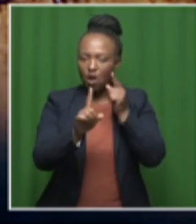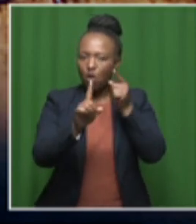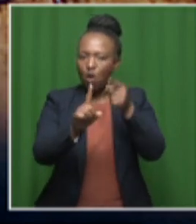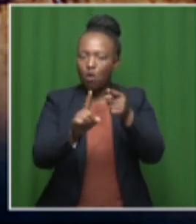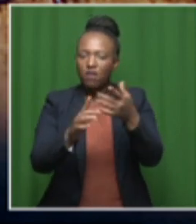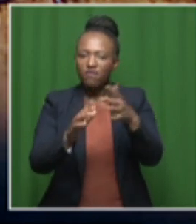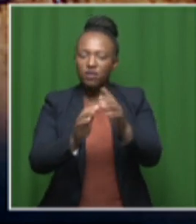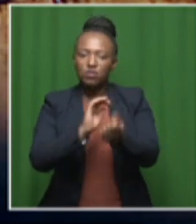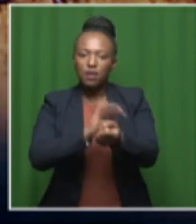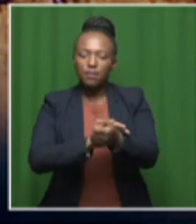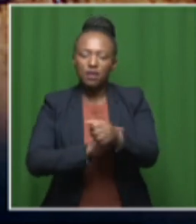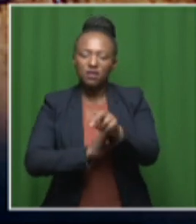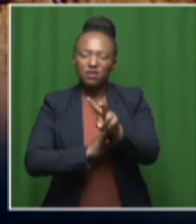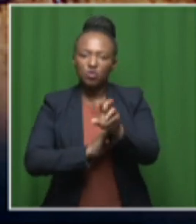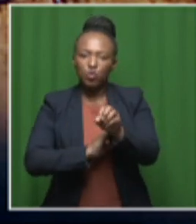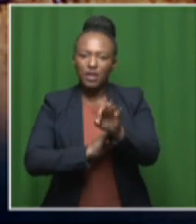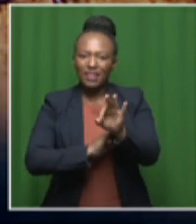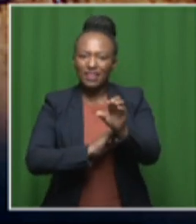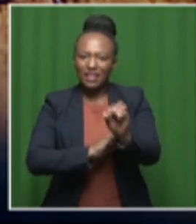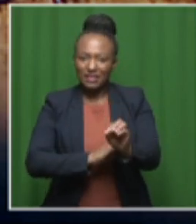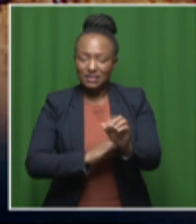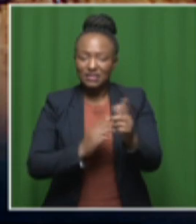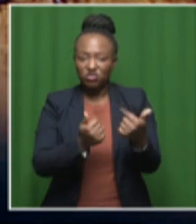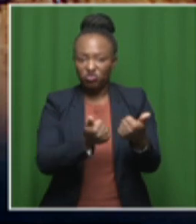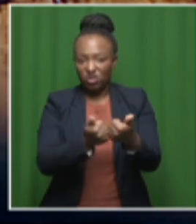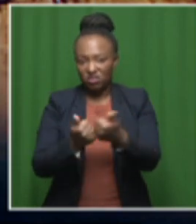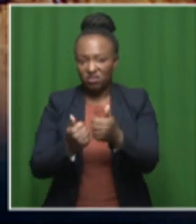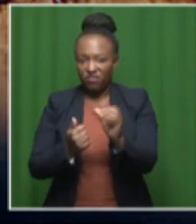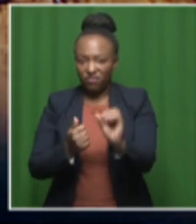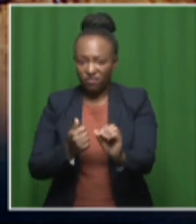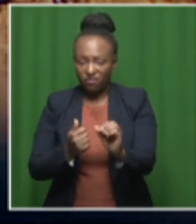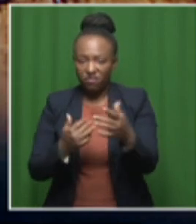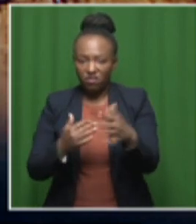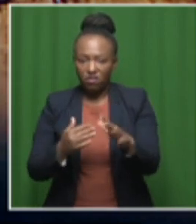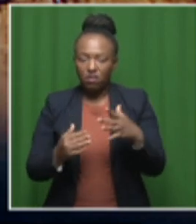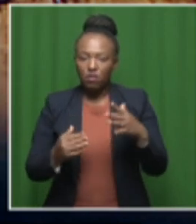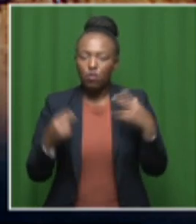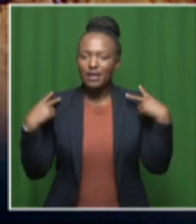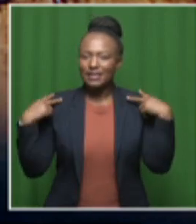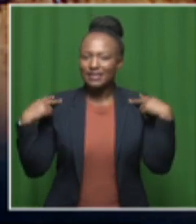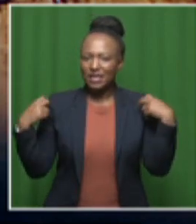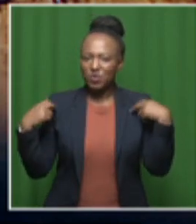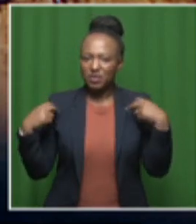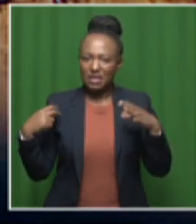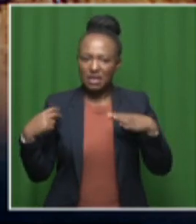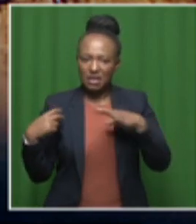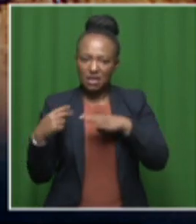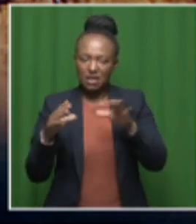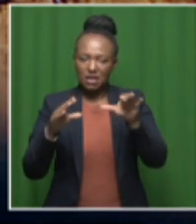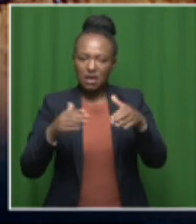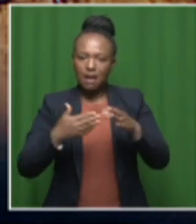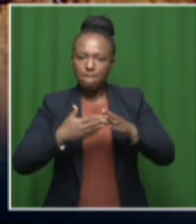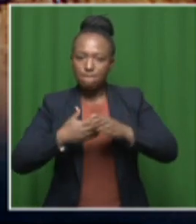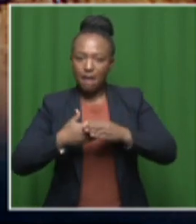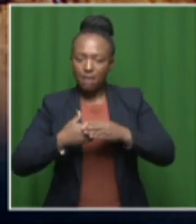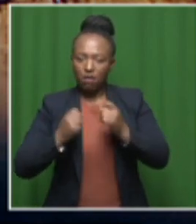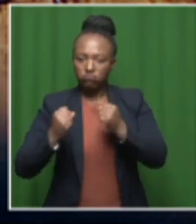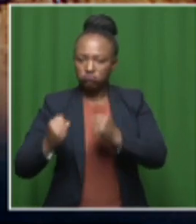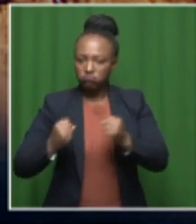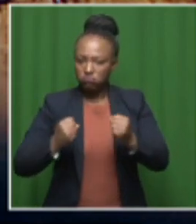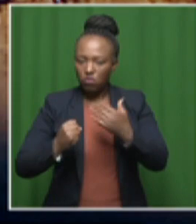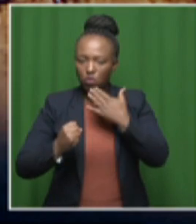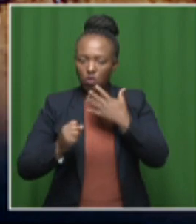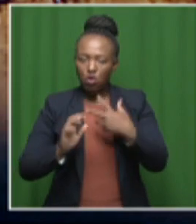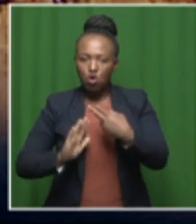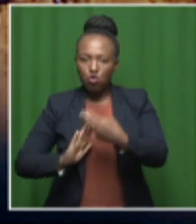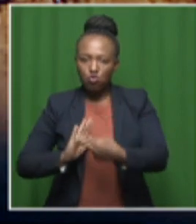2030, it's also faced challenges, such as the composition of the Security Council's permanent members. But to talk more about the role